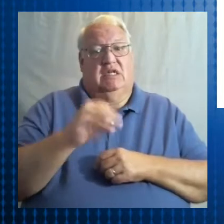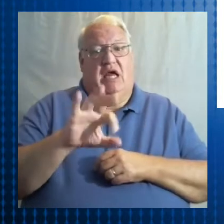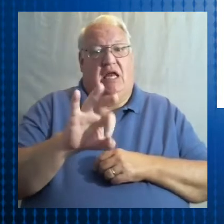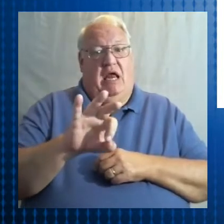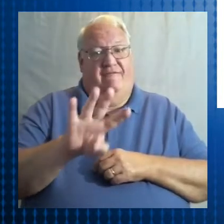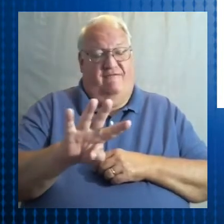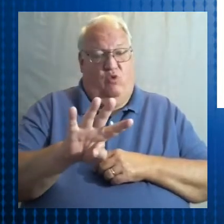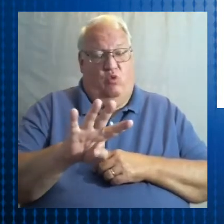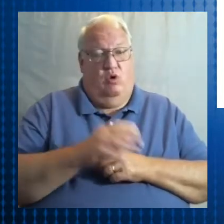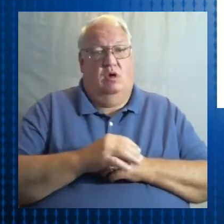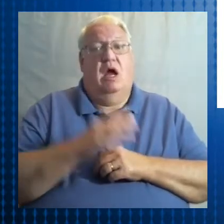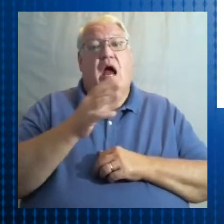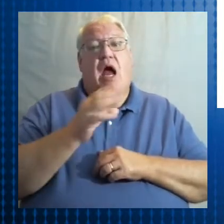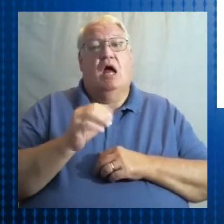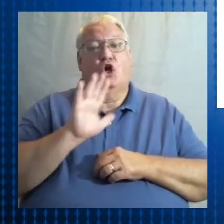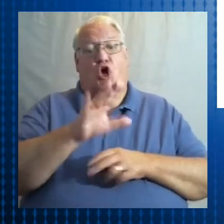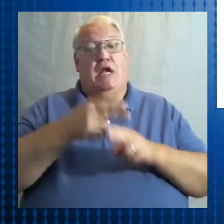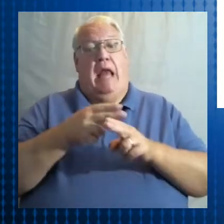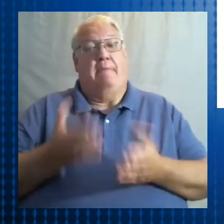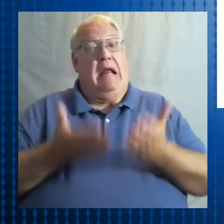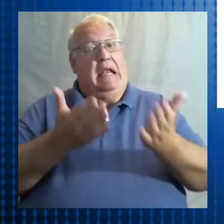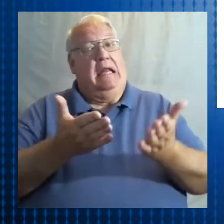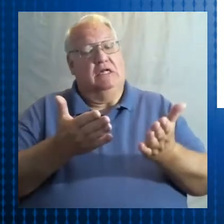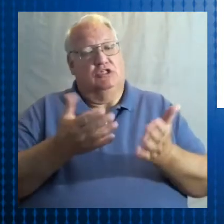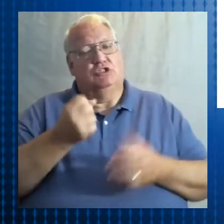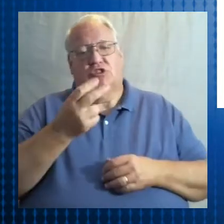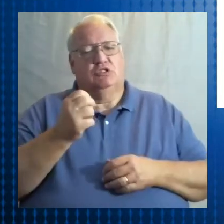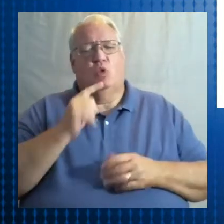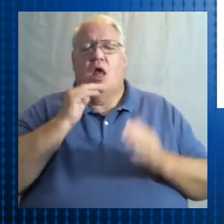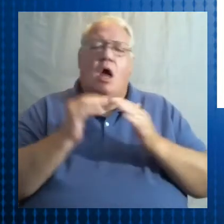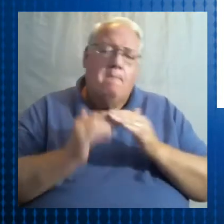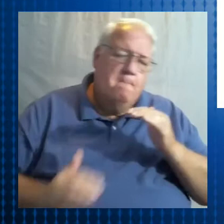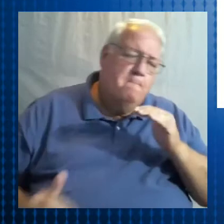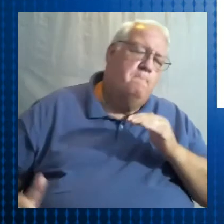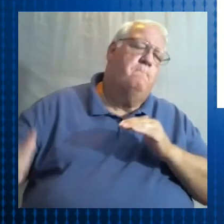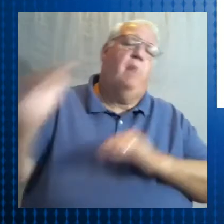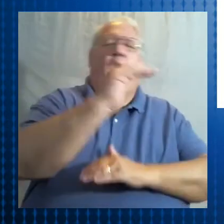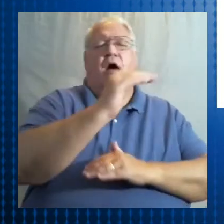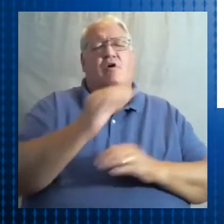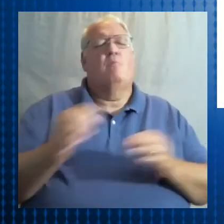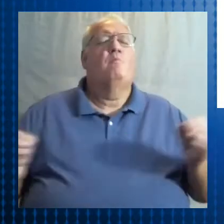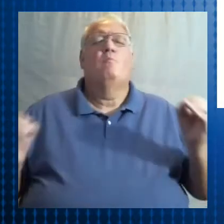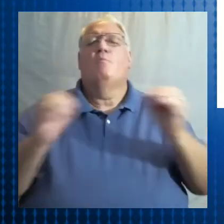1994. And according to her nomination, she goes far above and beyond